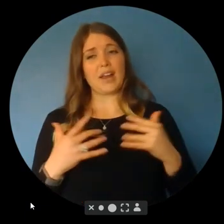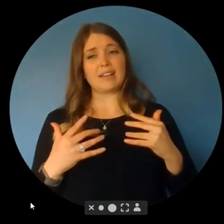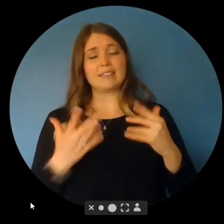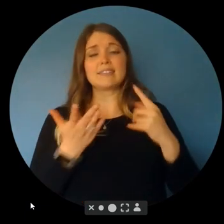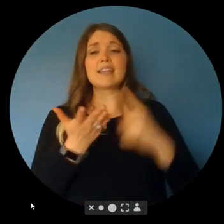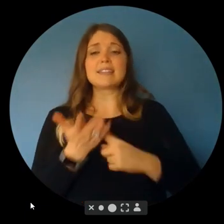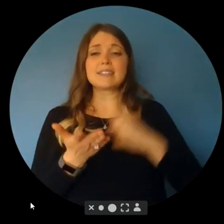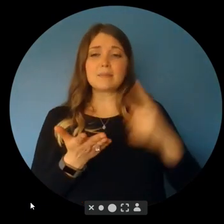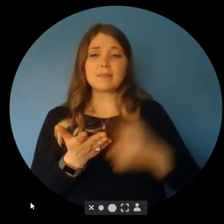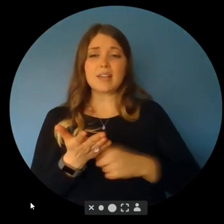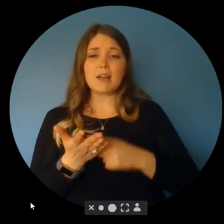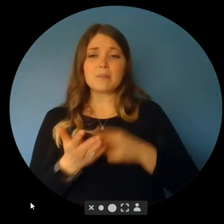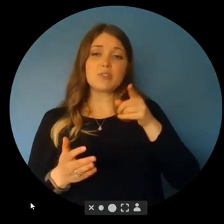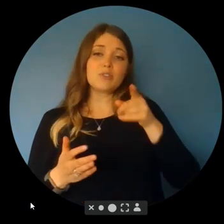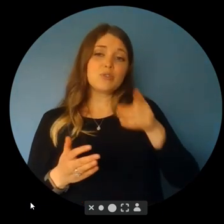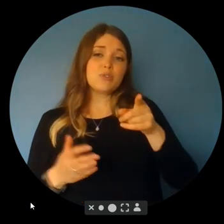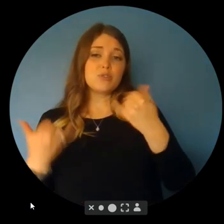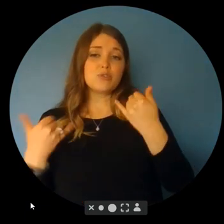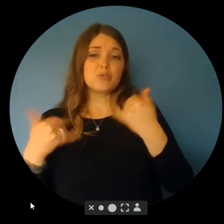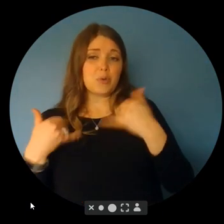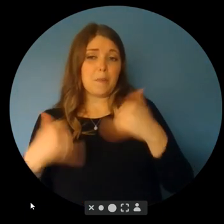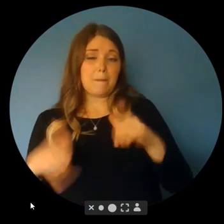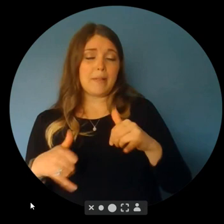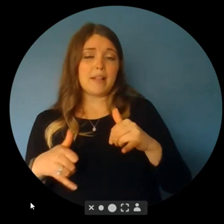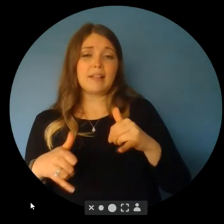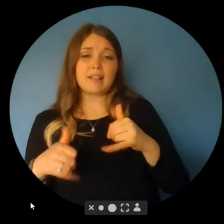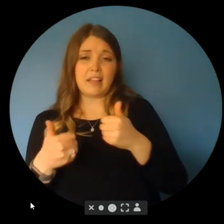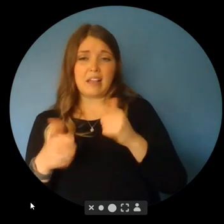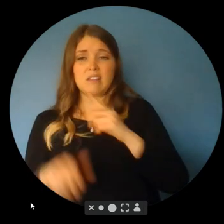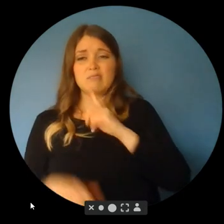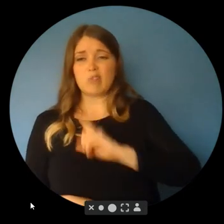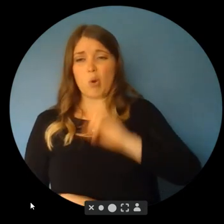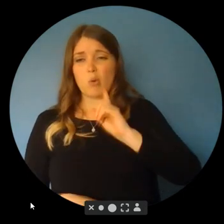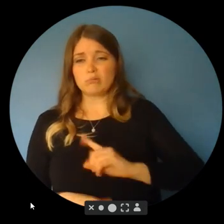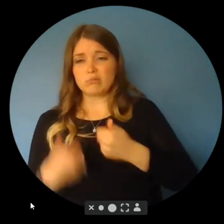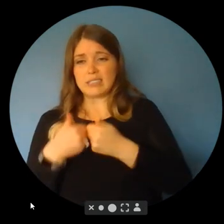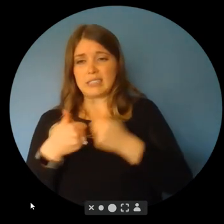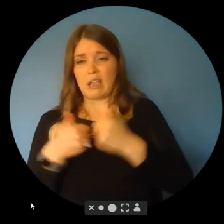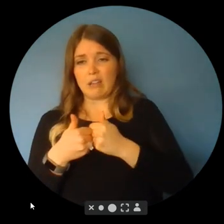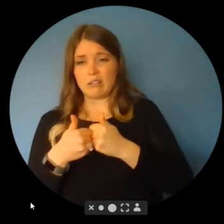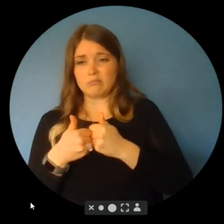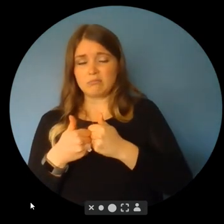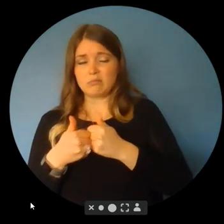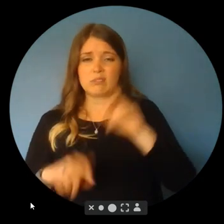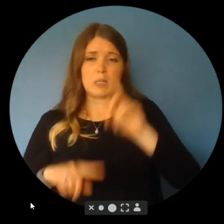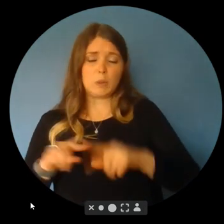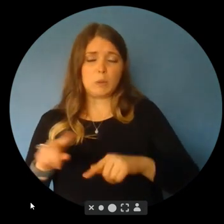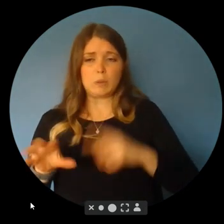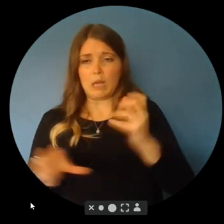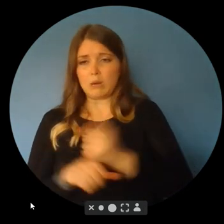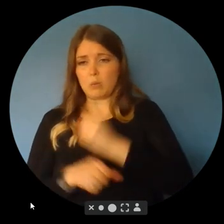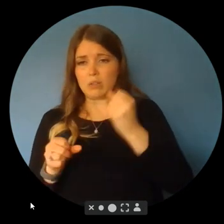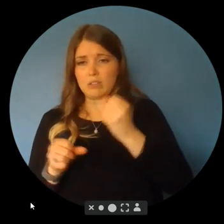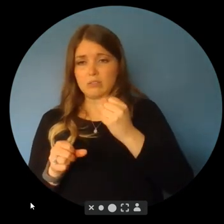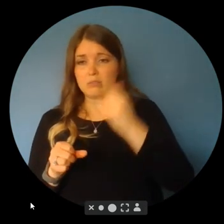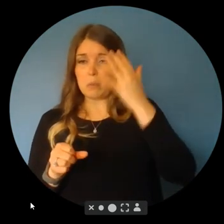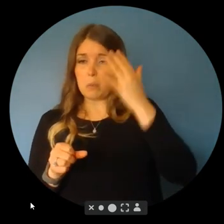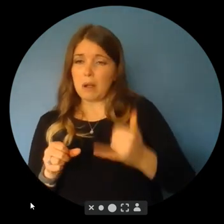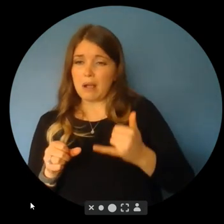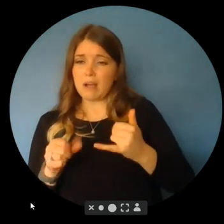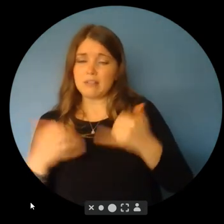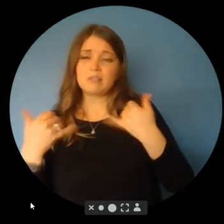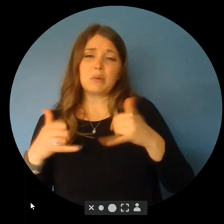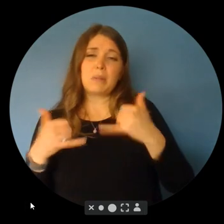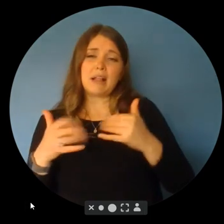sometimes you'll play lonely games too. Games that you can't win, because you'll play against